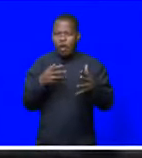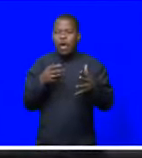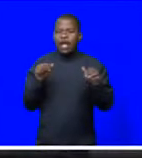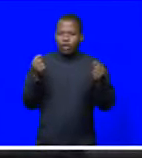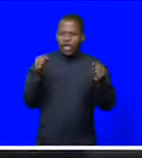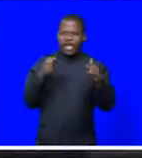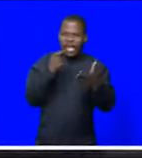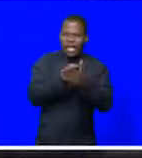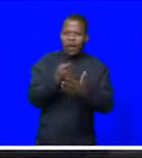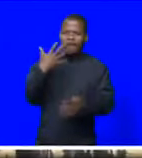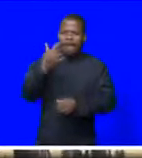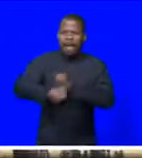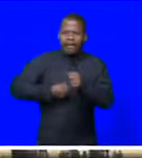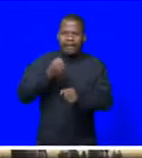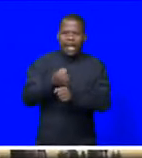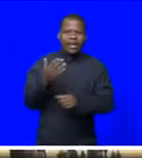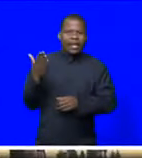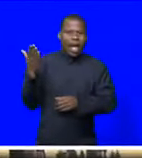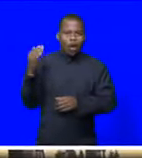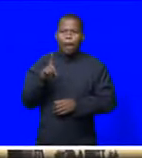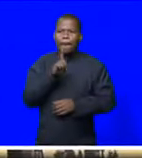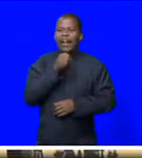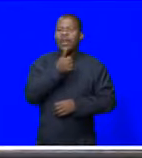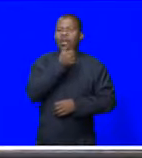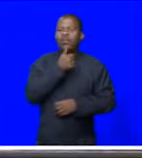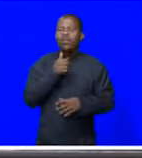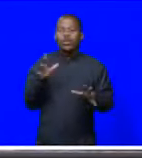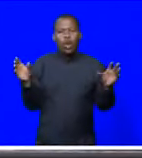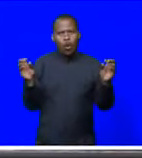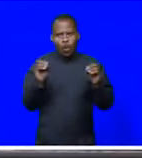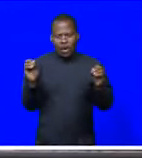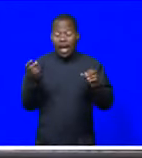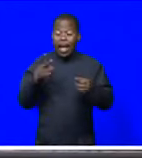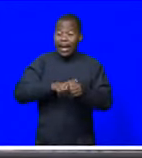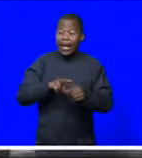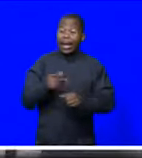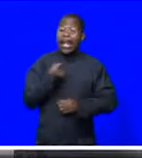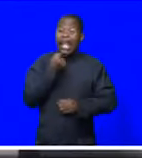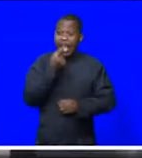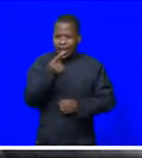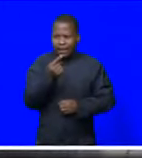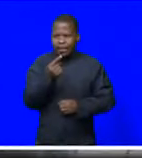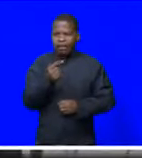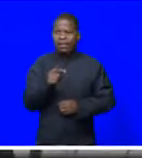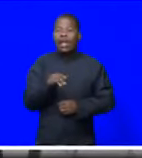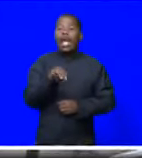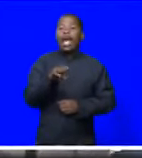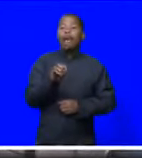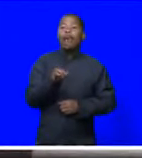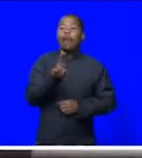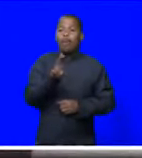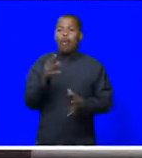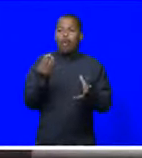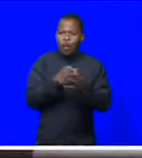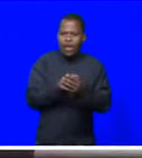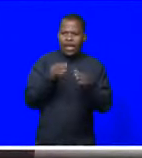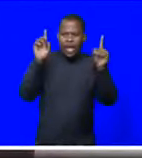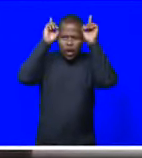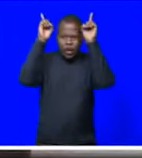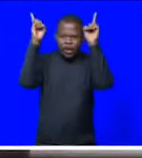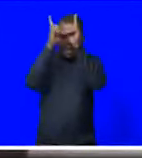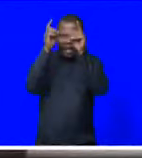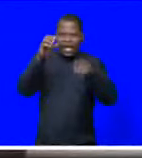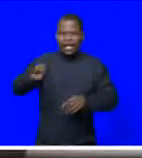ago that has not been in use. It says it already has MOUs with Wits